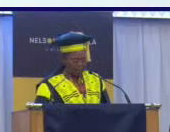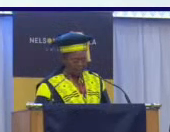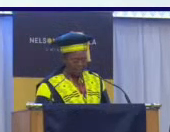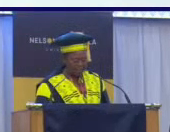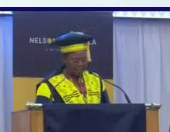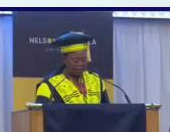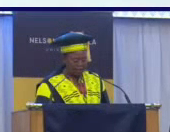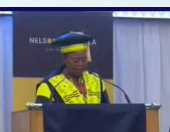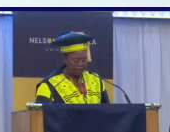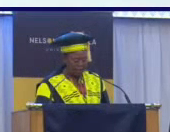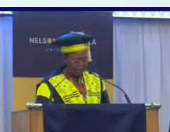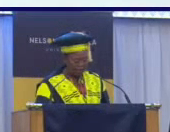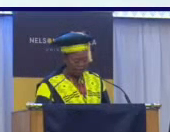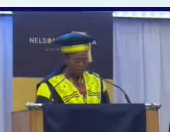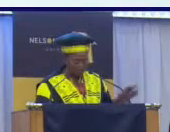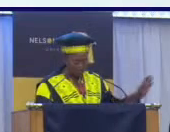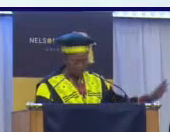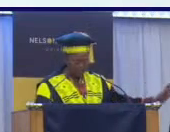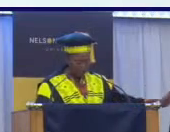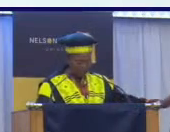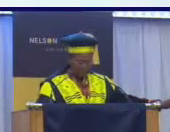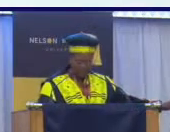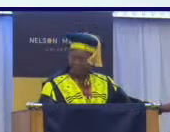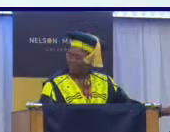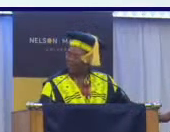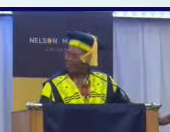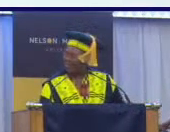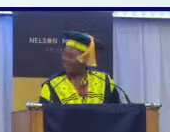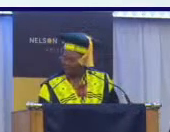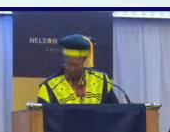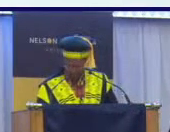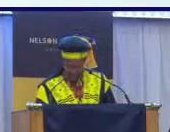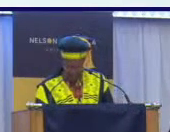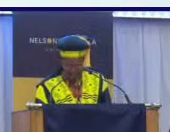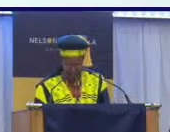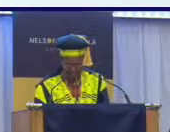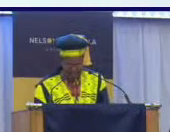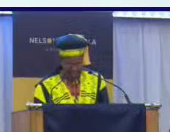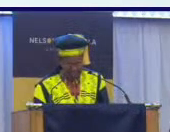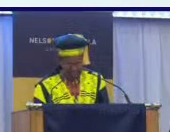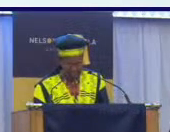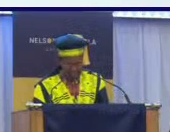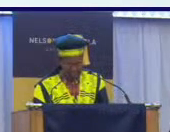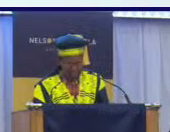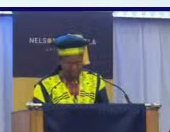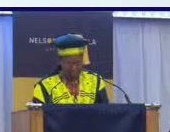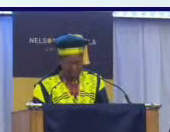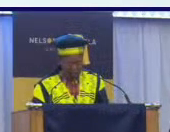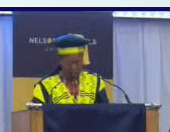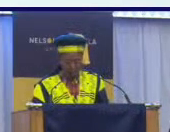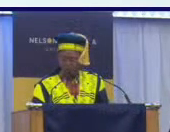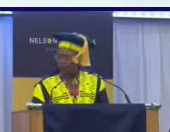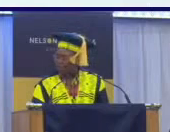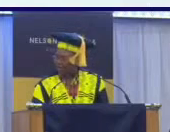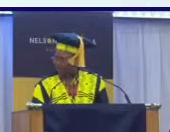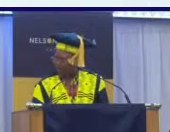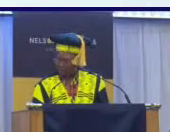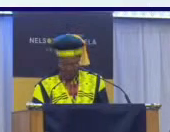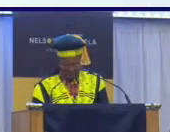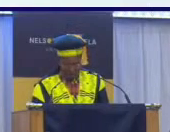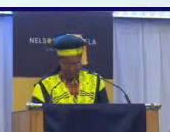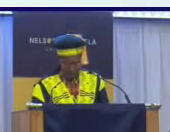Johannes Nicholas Lutz, can I just repeat that? Mr. Acting Vice Chancellor, the degree is conferred cum